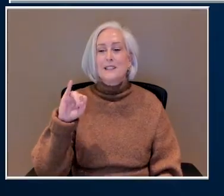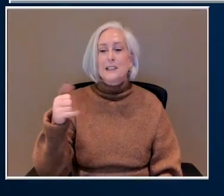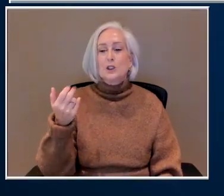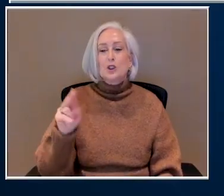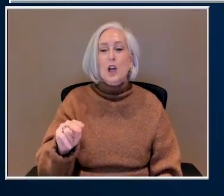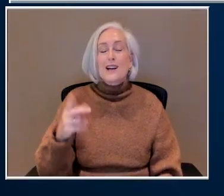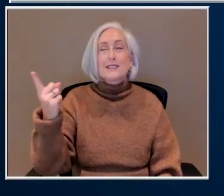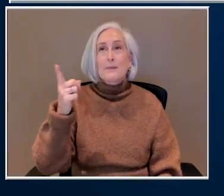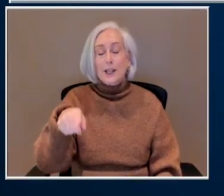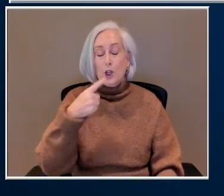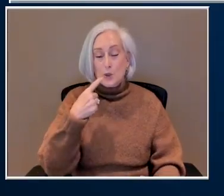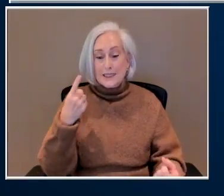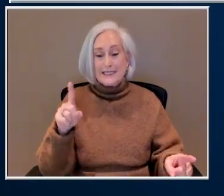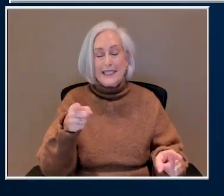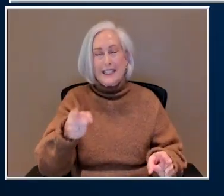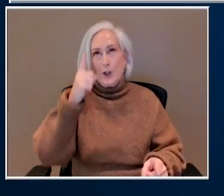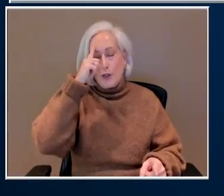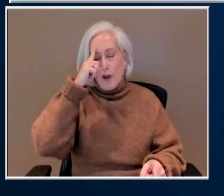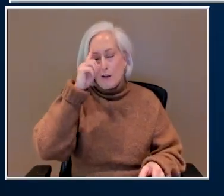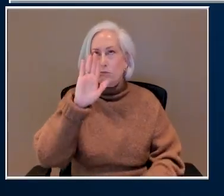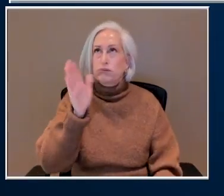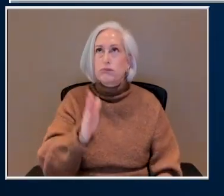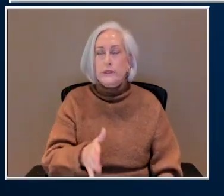be able to do?